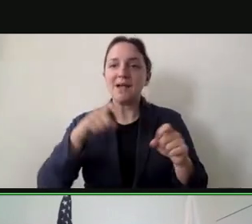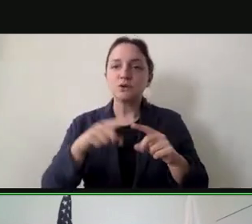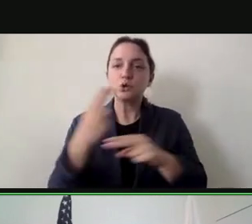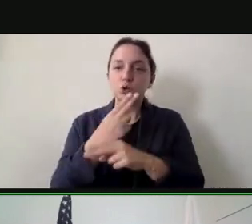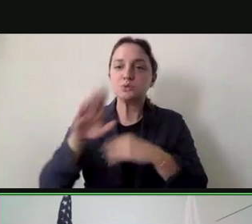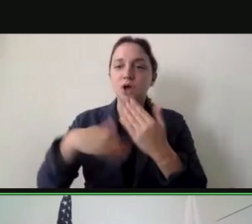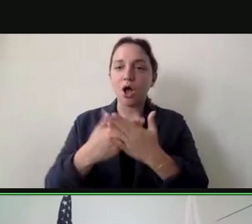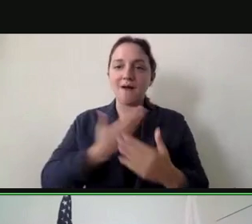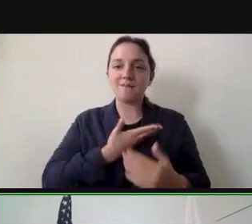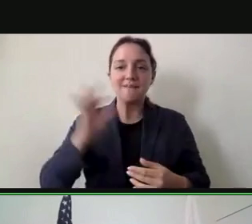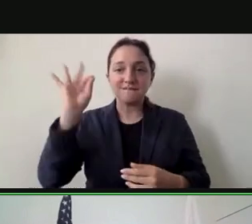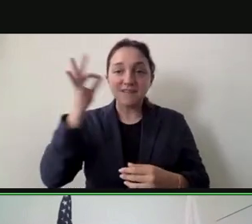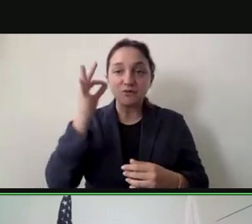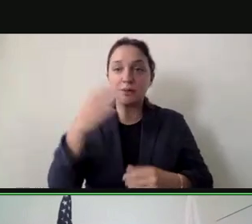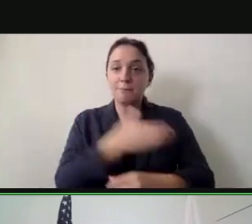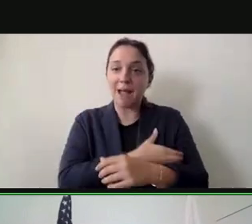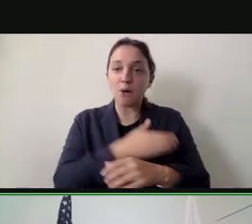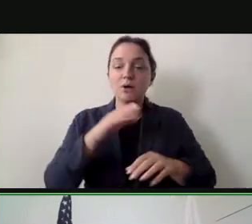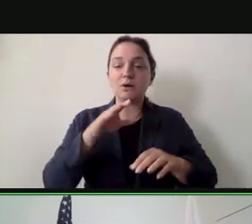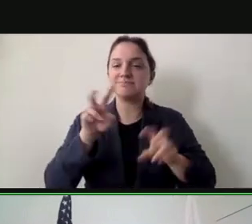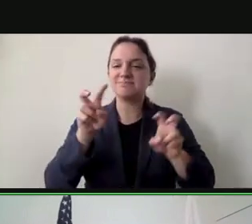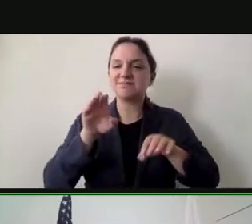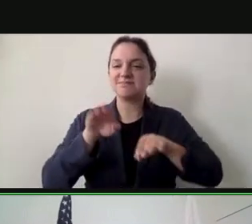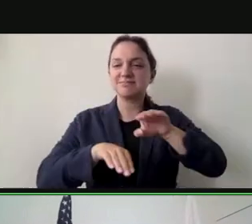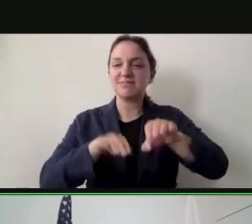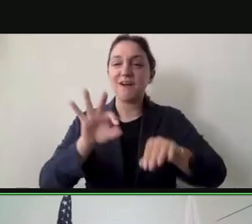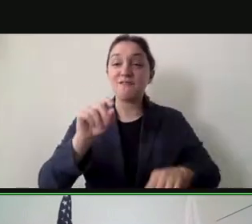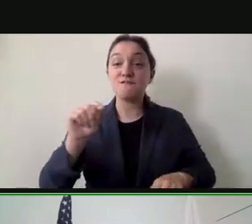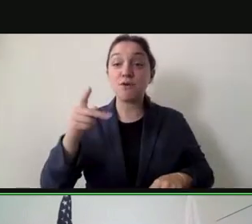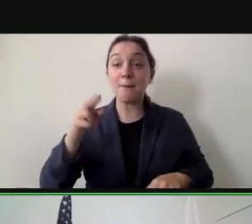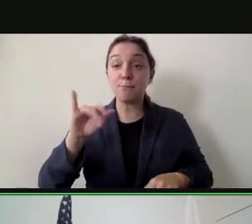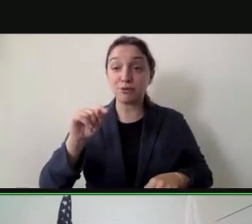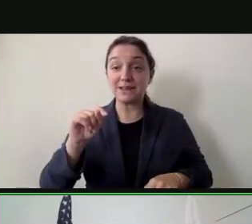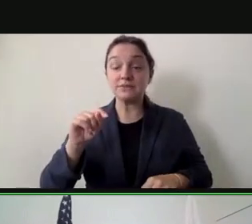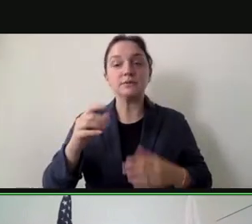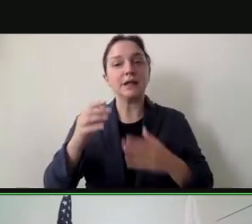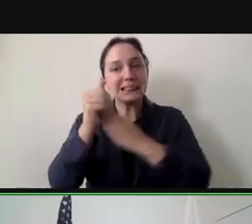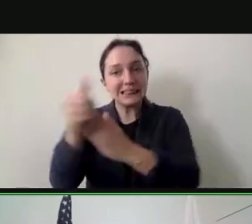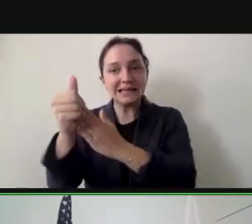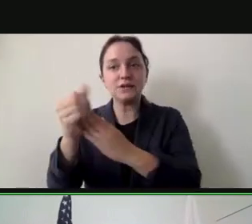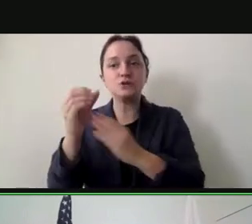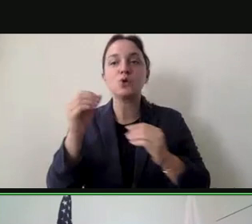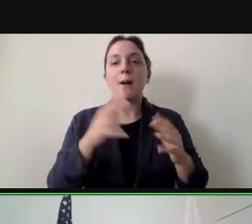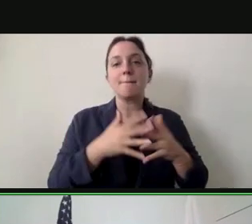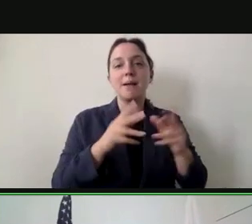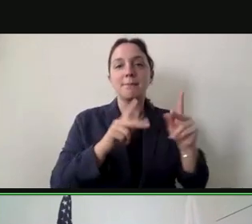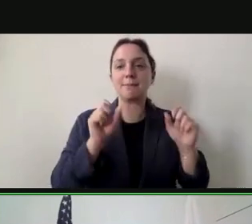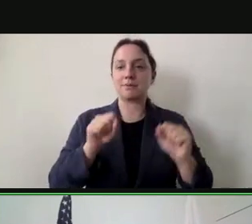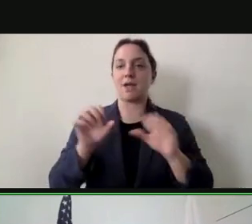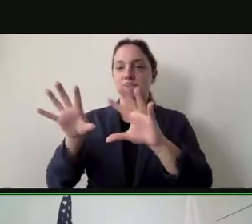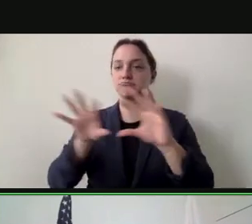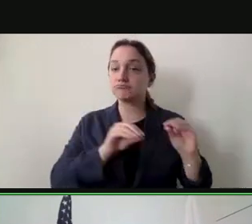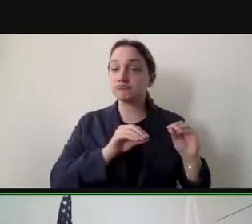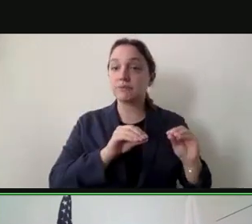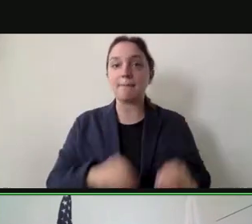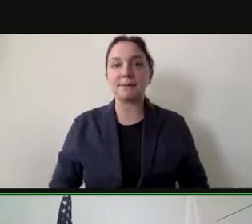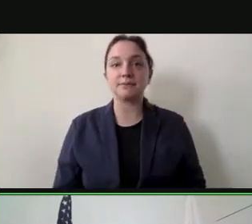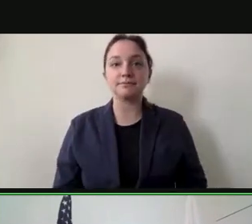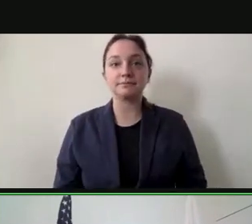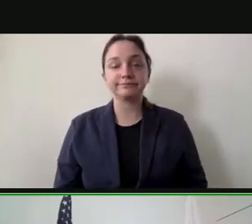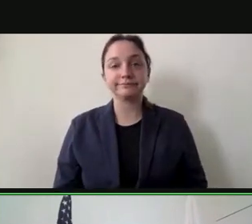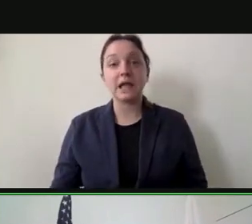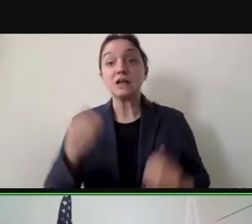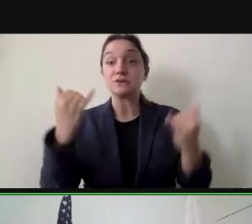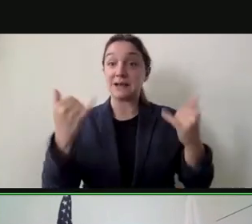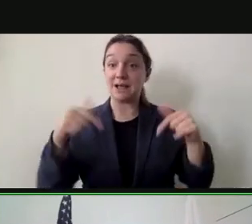footprint to deliver on sustainability for the American people through that work. And to do all that, particularly here we are again in another